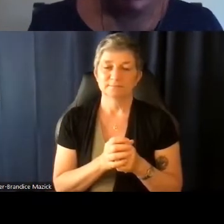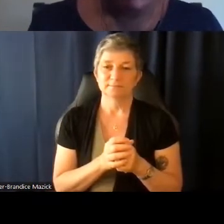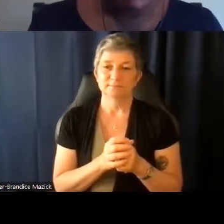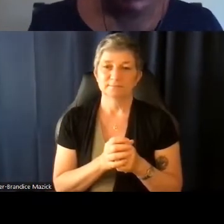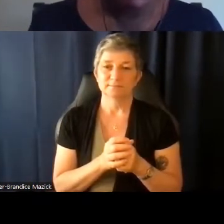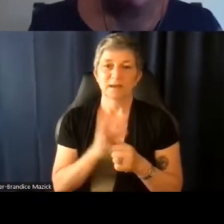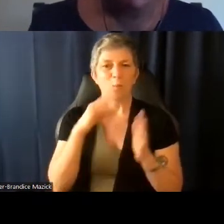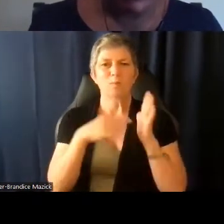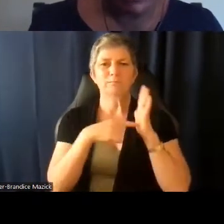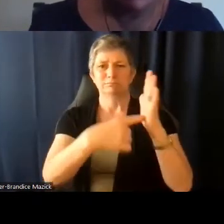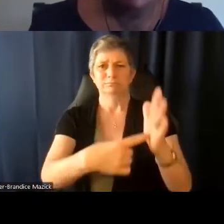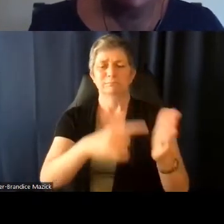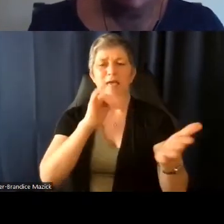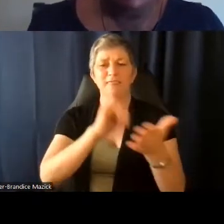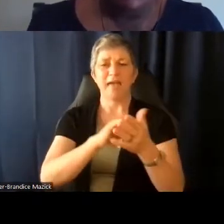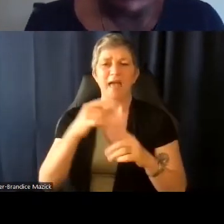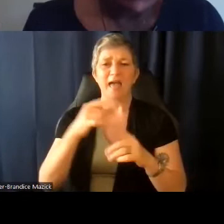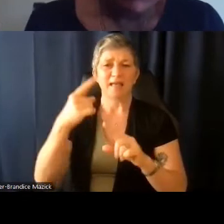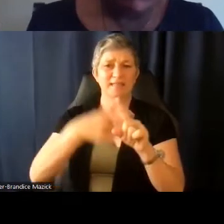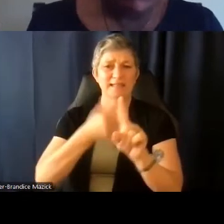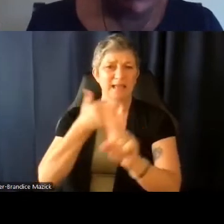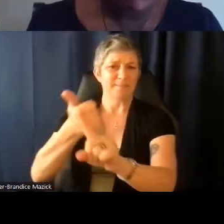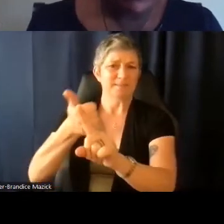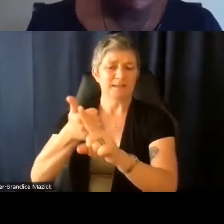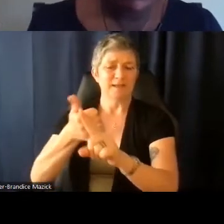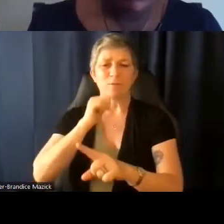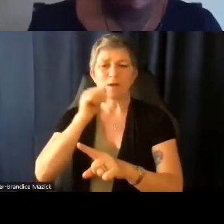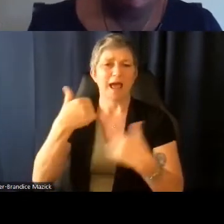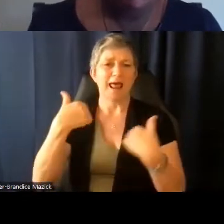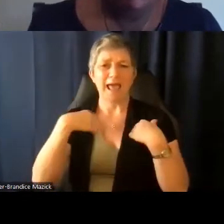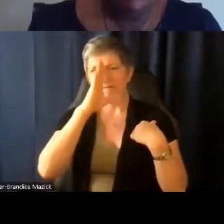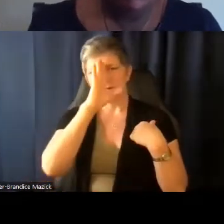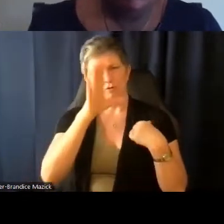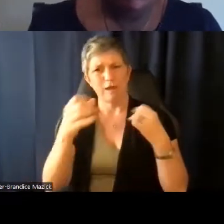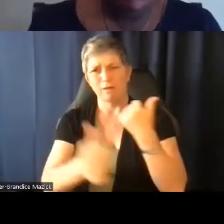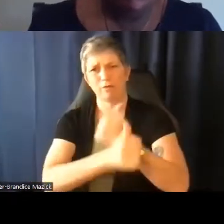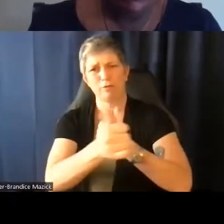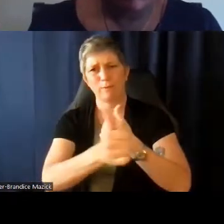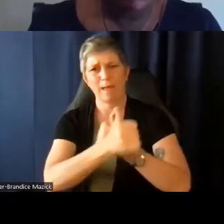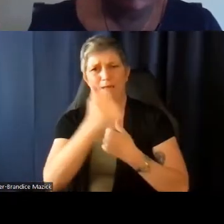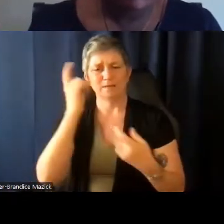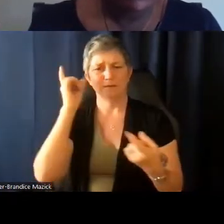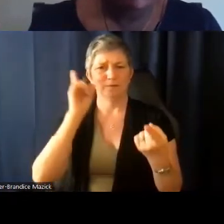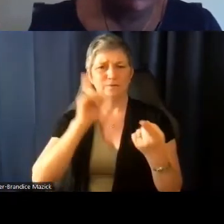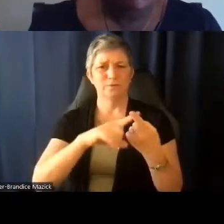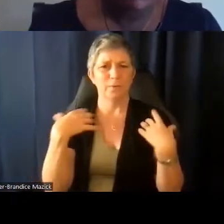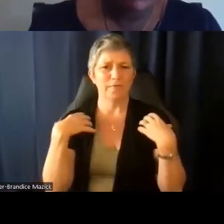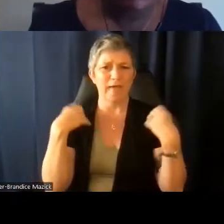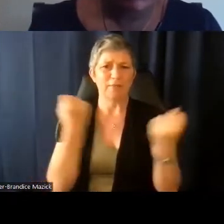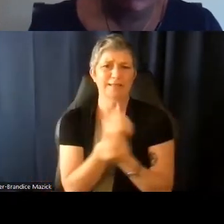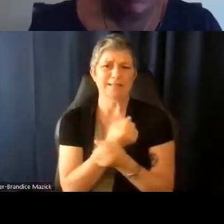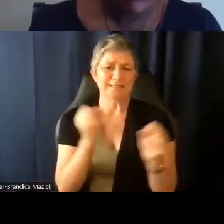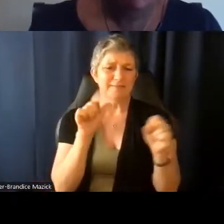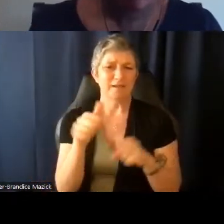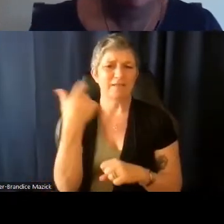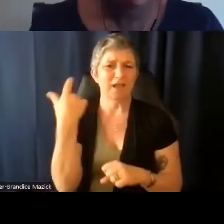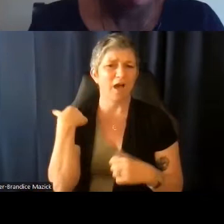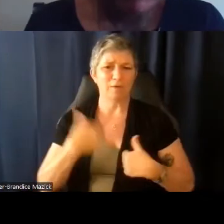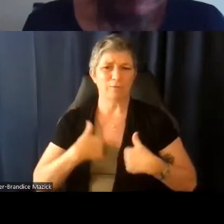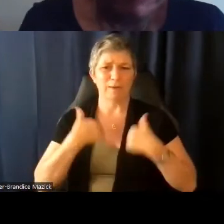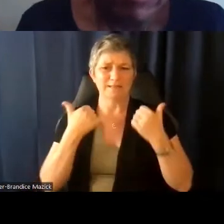show that the tenant would not pose a direct threat to the health and safety of other residents at the